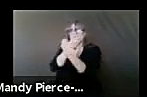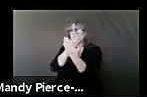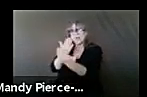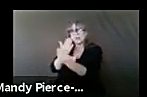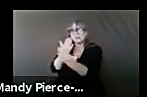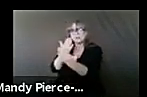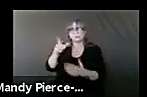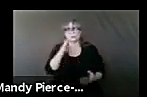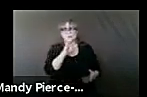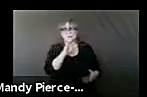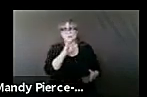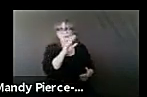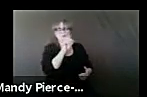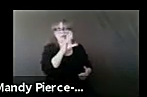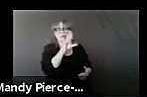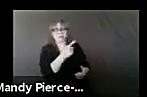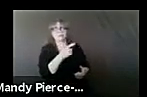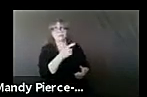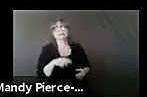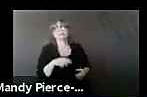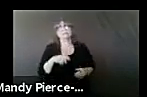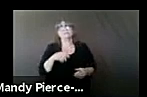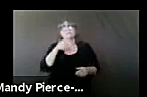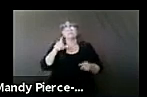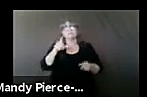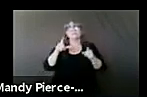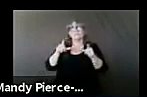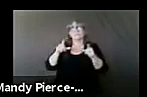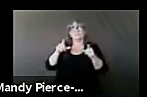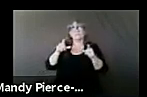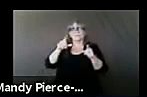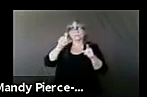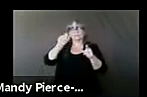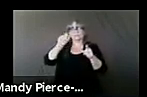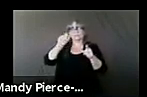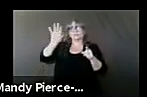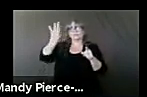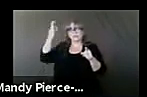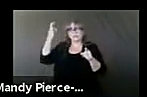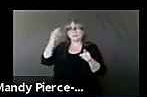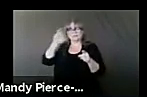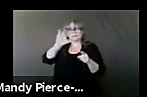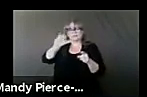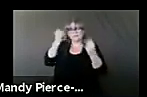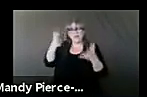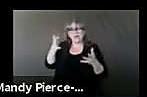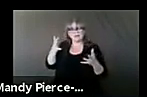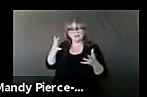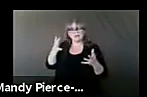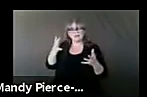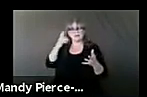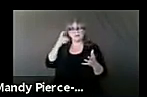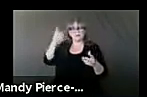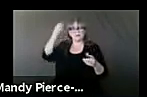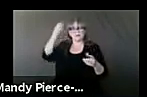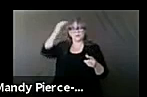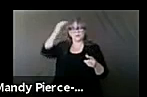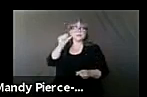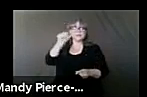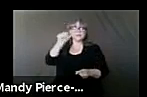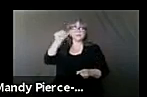all for joining us this afternoon. I think many of you know that yesterday the governor's Expert Emergency Epidemic Response